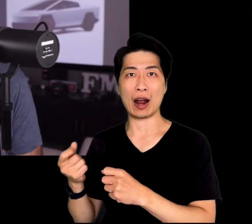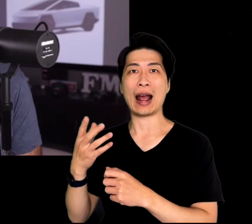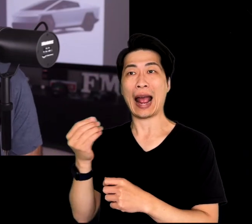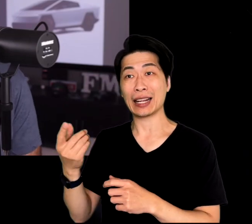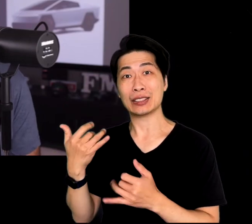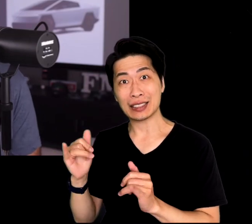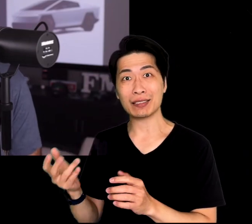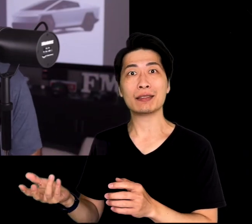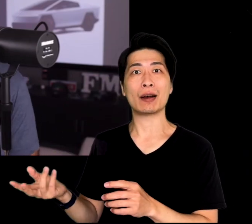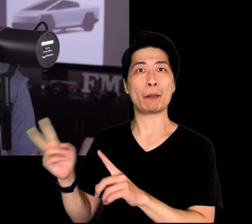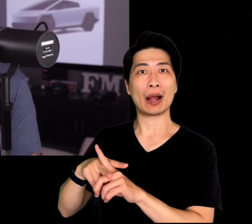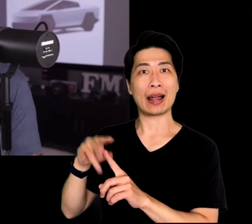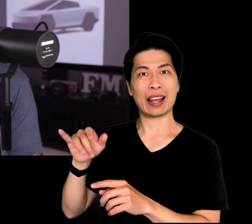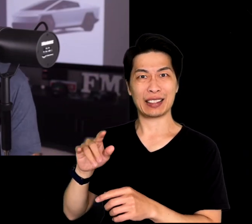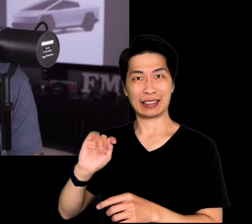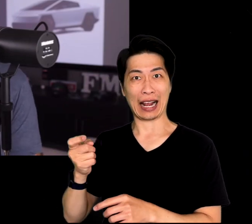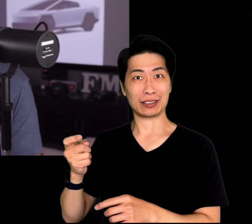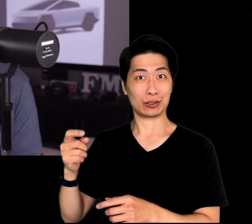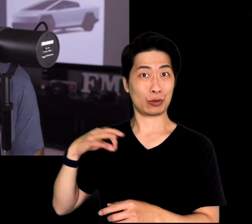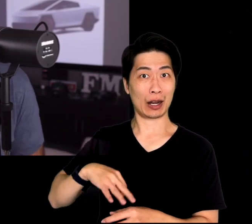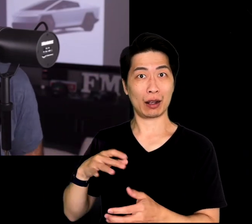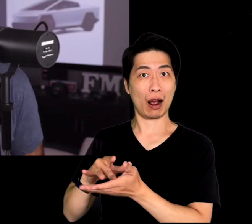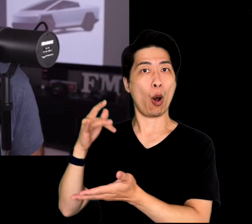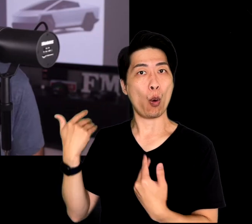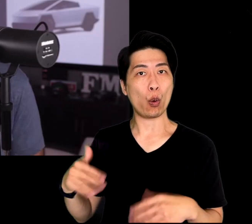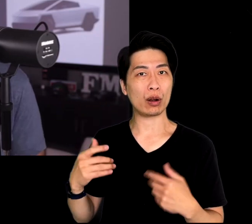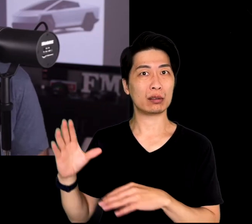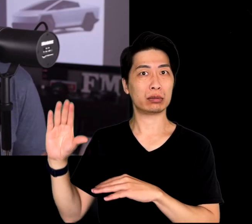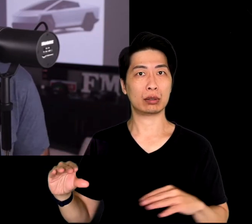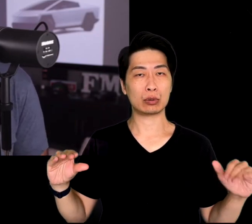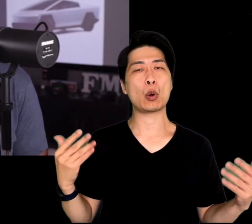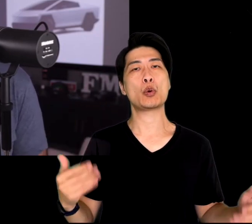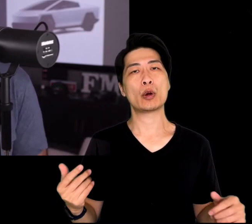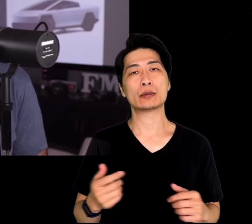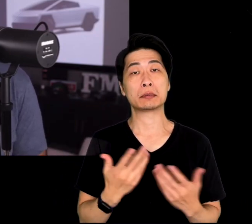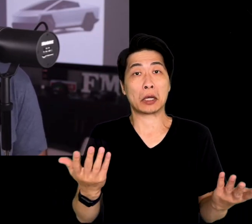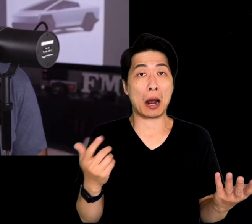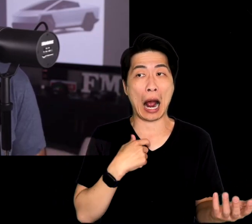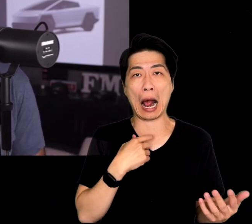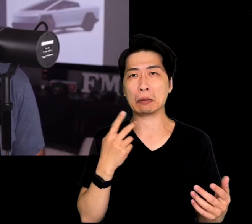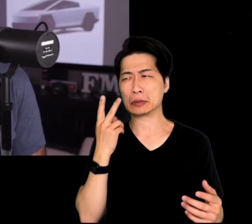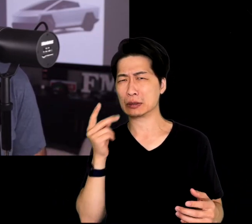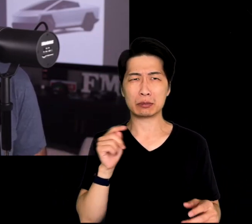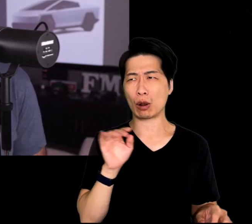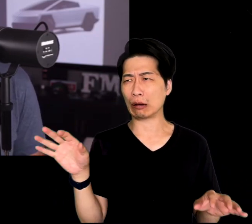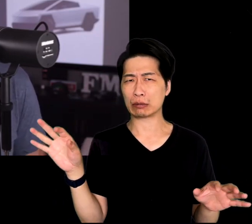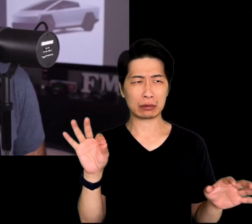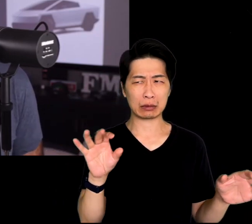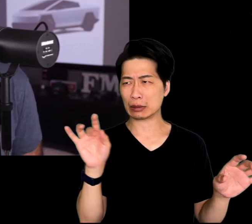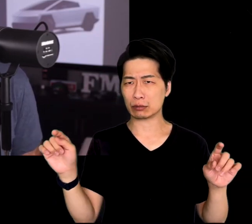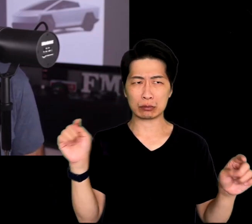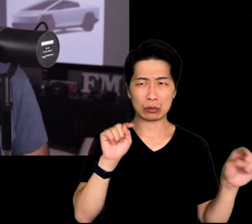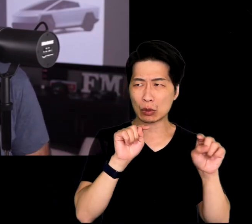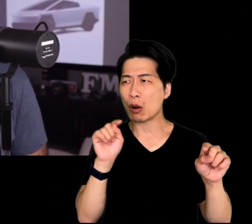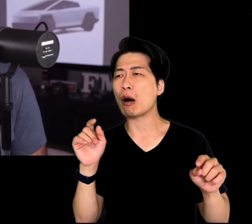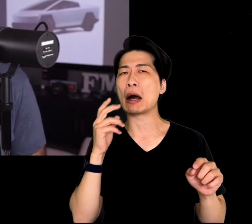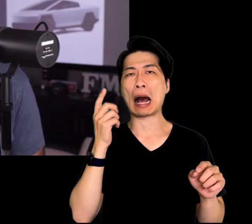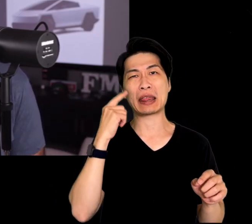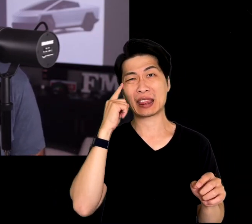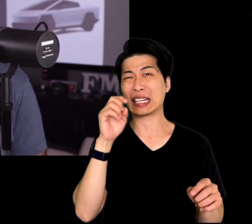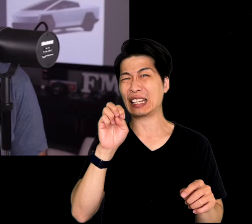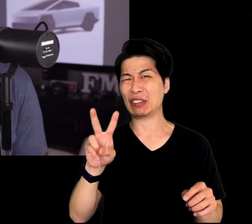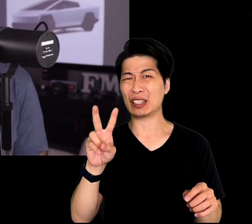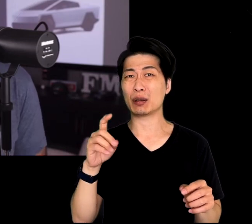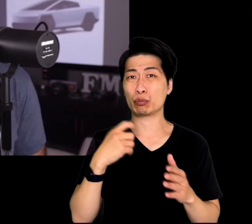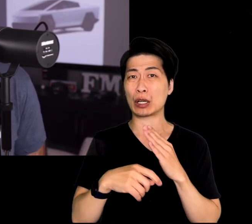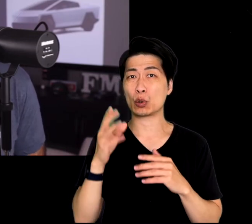prediction. This is just me kind of putting the dots together. I could be wrong here, but I do think EV prices will continue to fall in